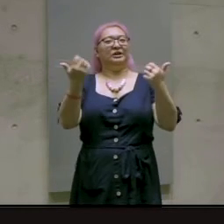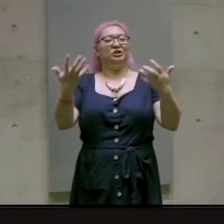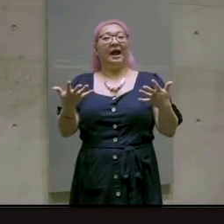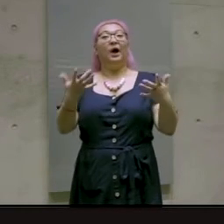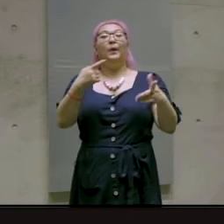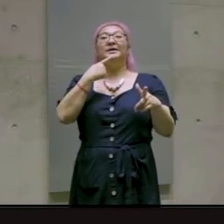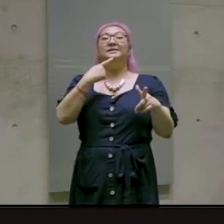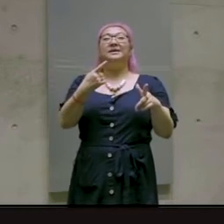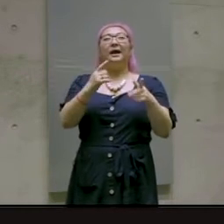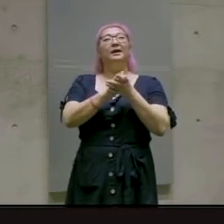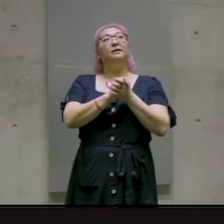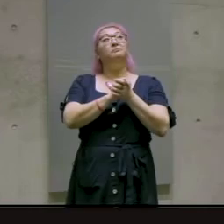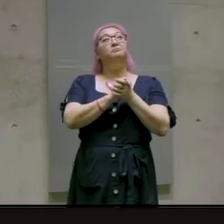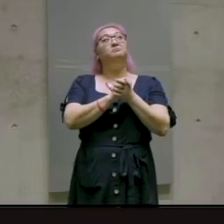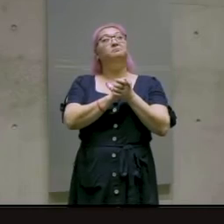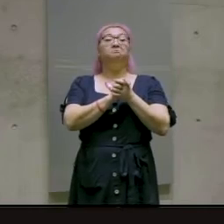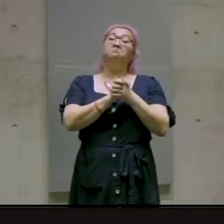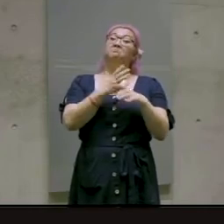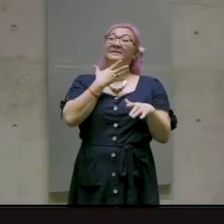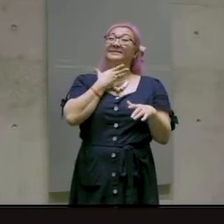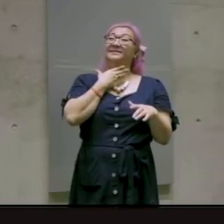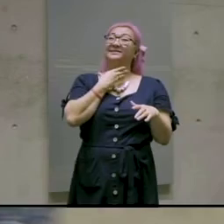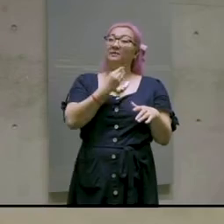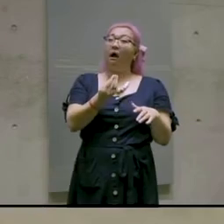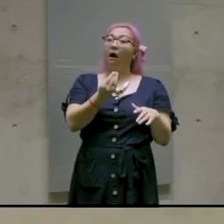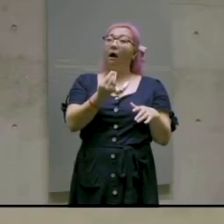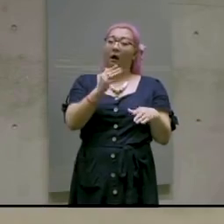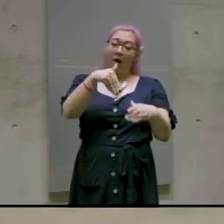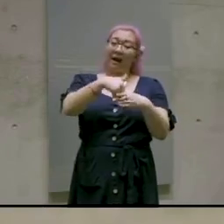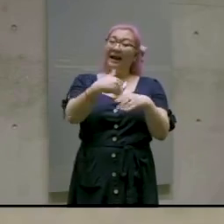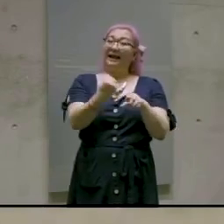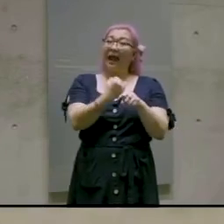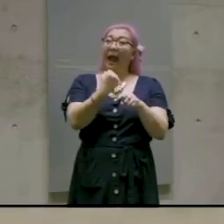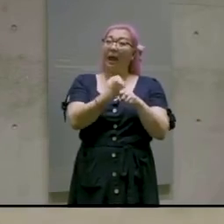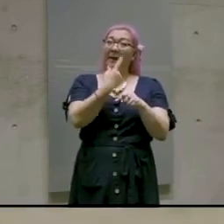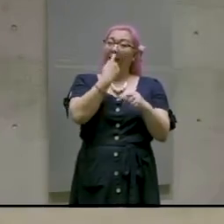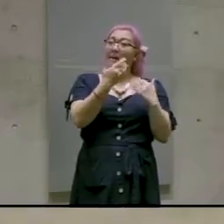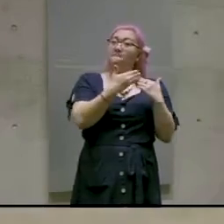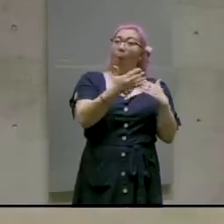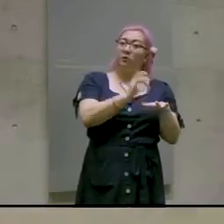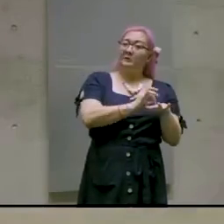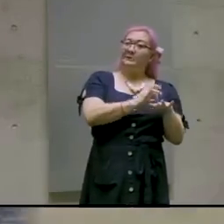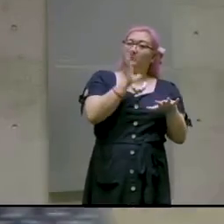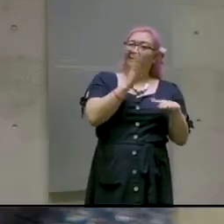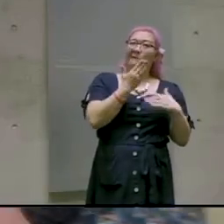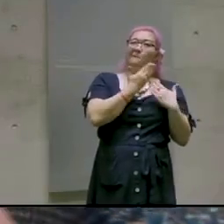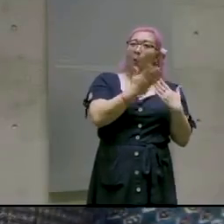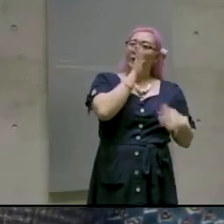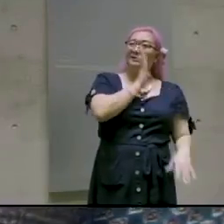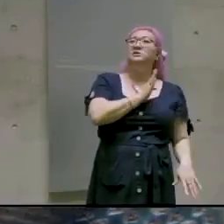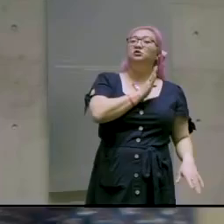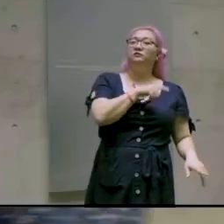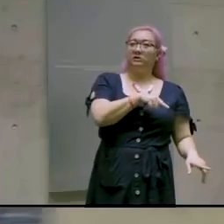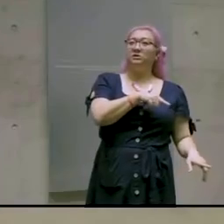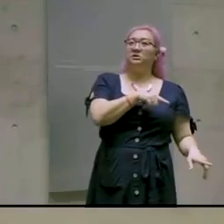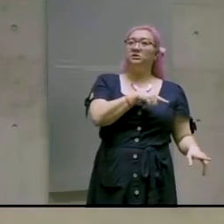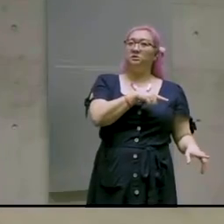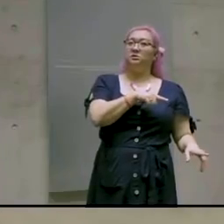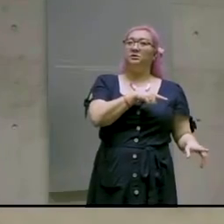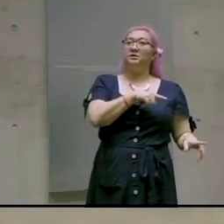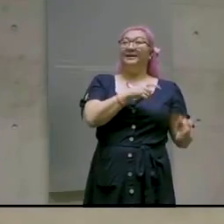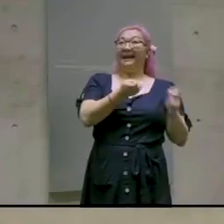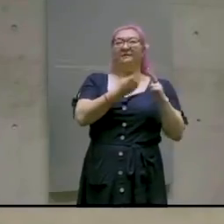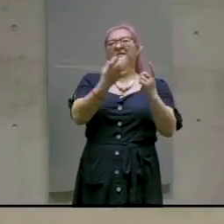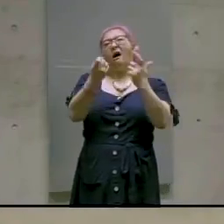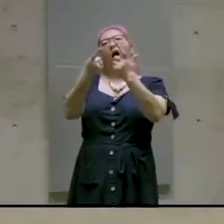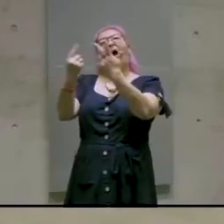and say that kind of desire as a narrative element carries more weight than potentially other elements in your game. If it's one element among many, it might stand out more